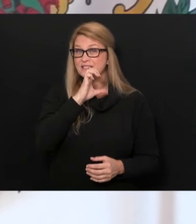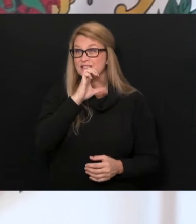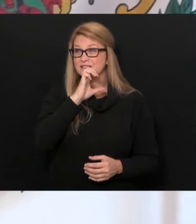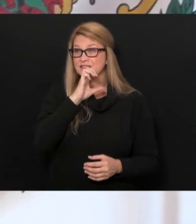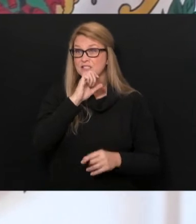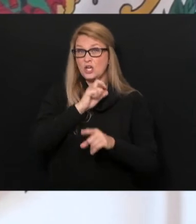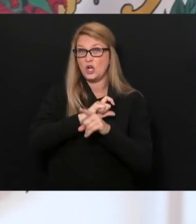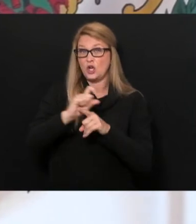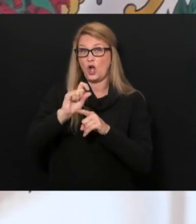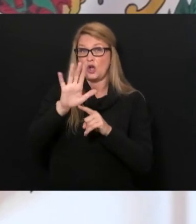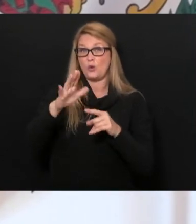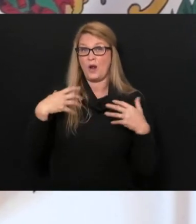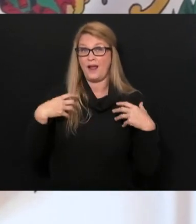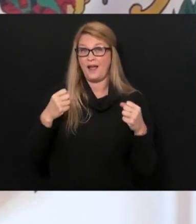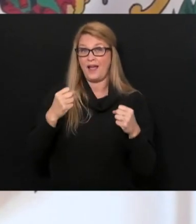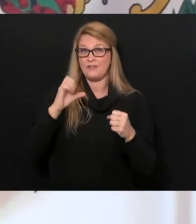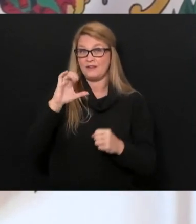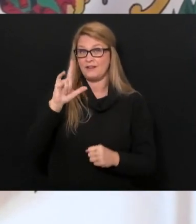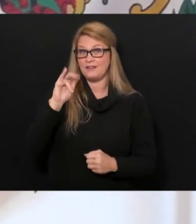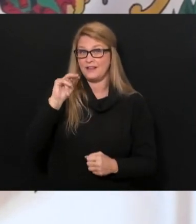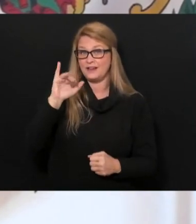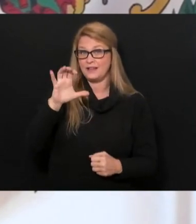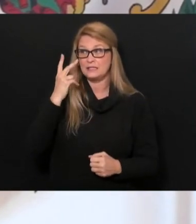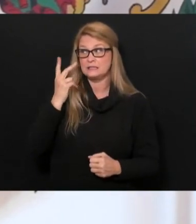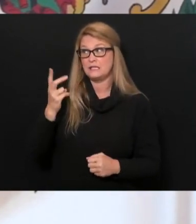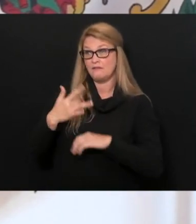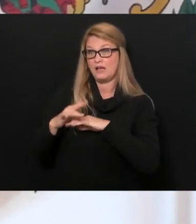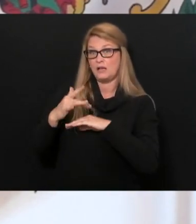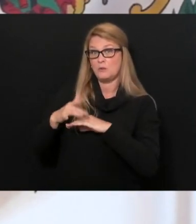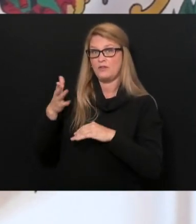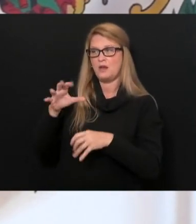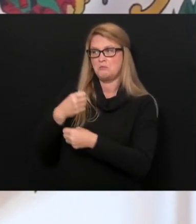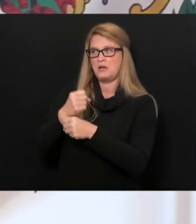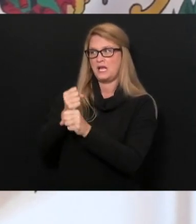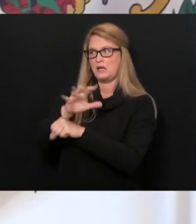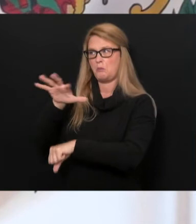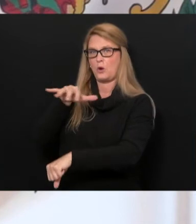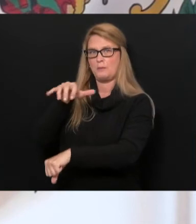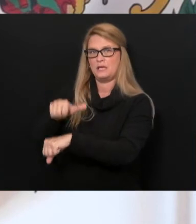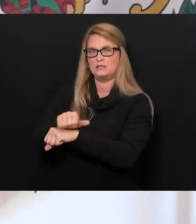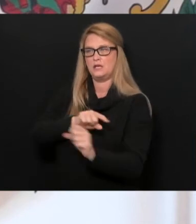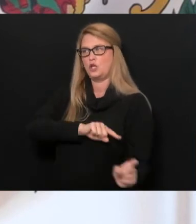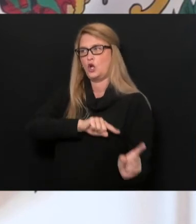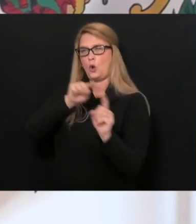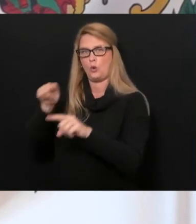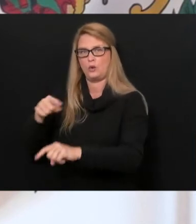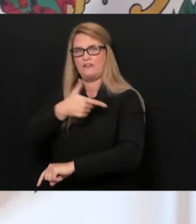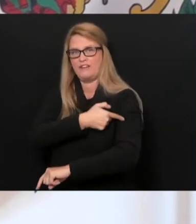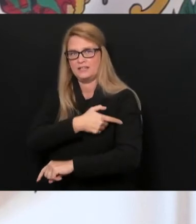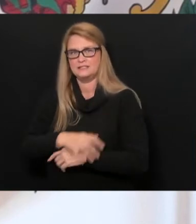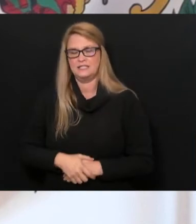health clinic and see if they've got vaccines there, and that you can make an appointment and come down there and get your vaccine.